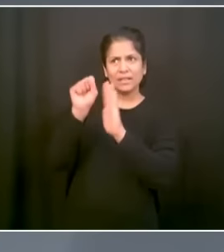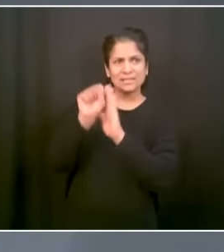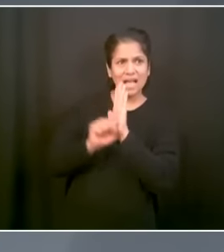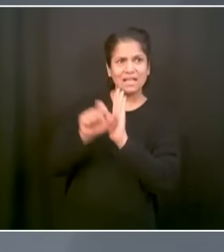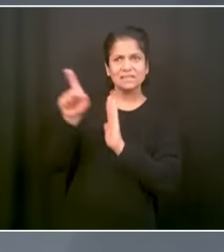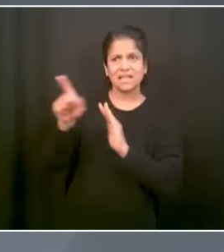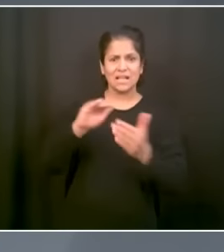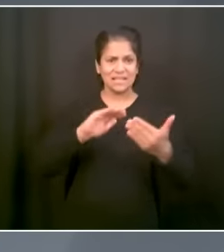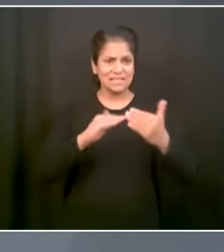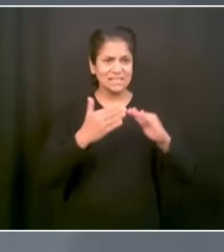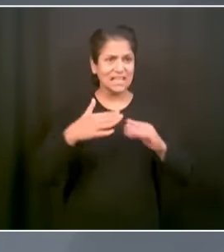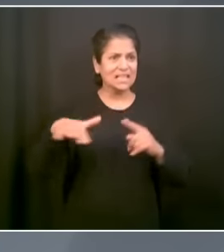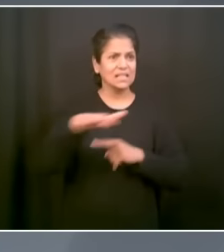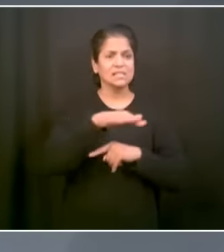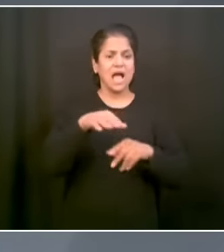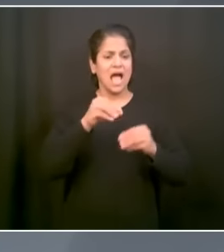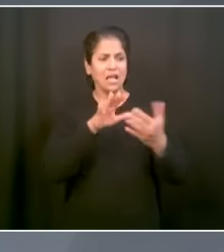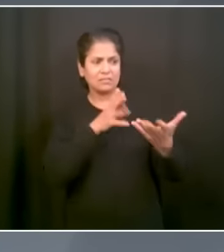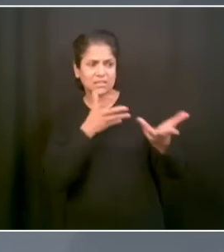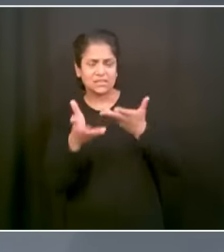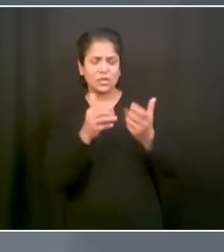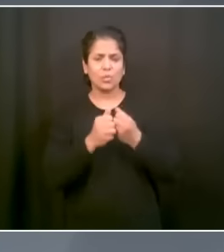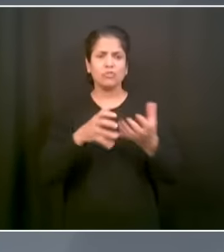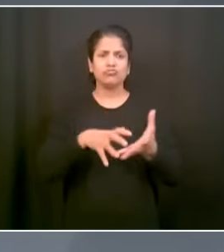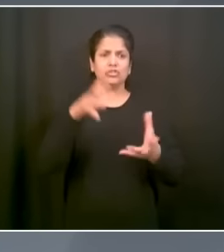And I believe that together we can get there.